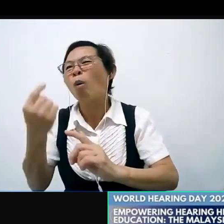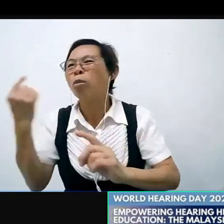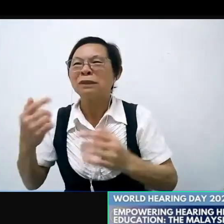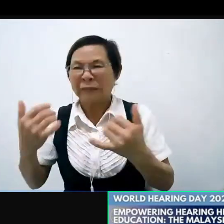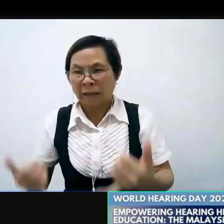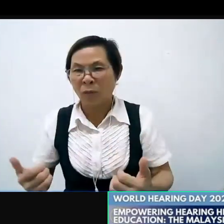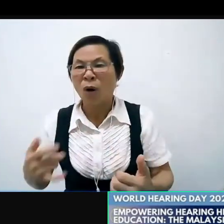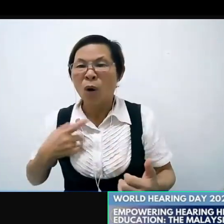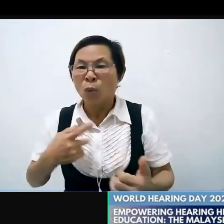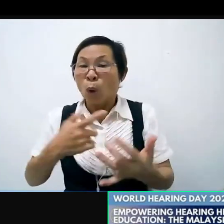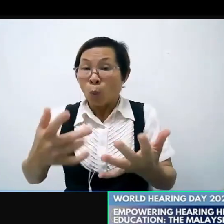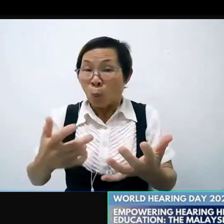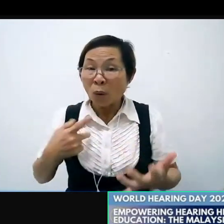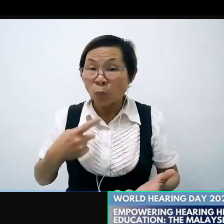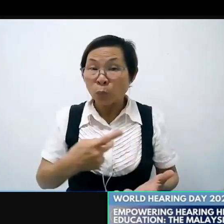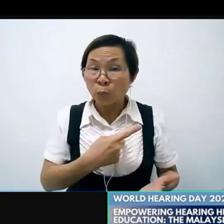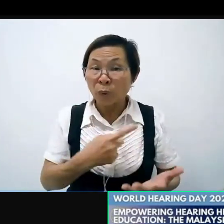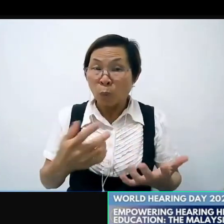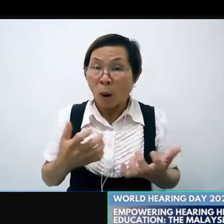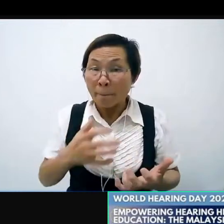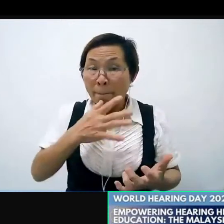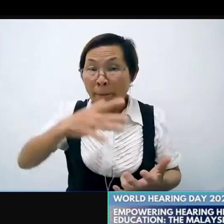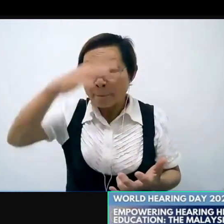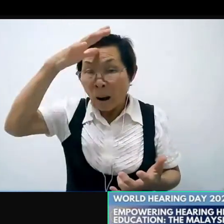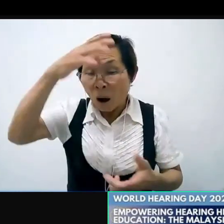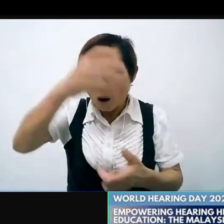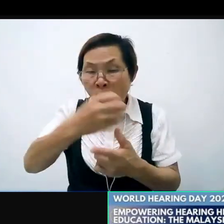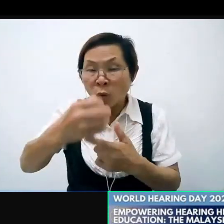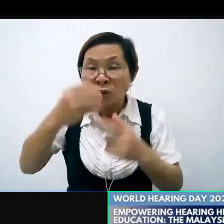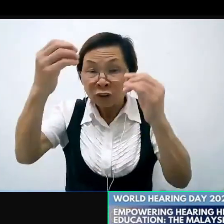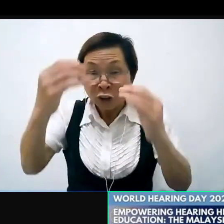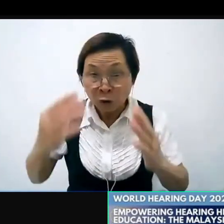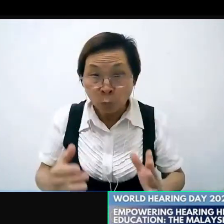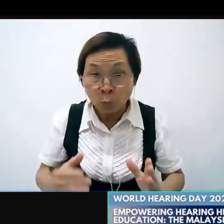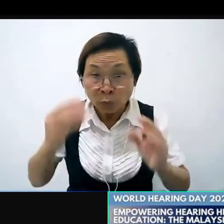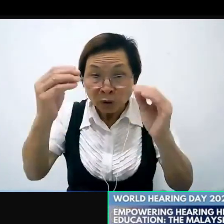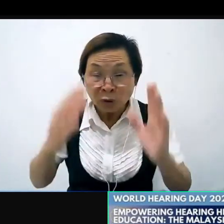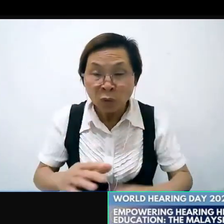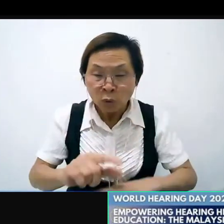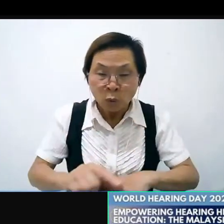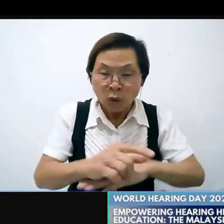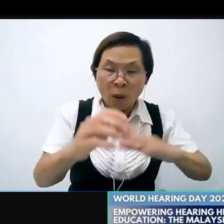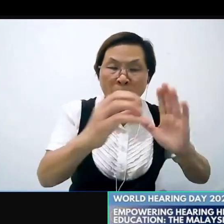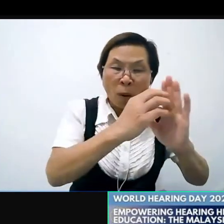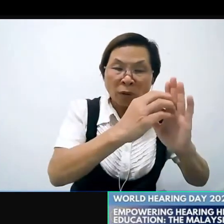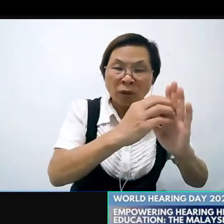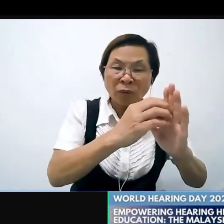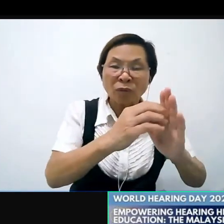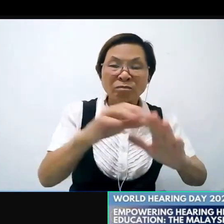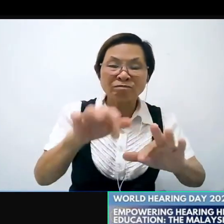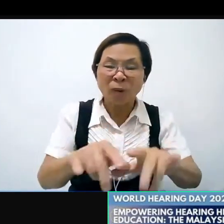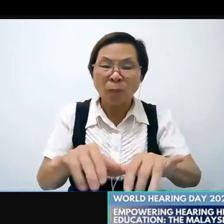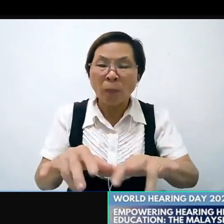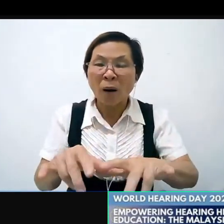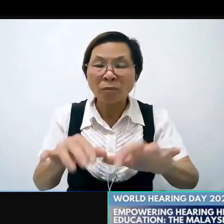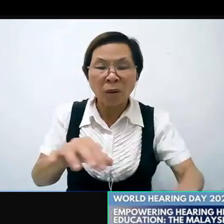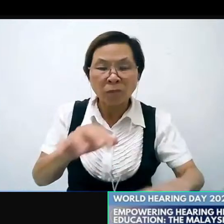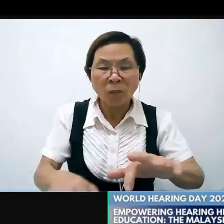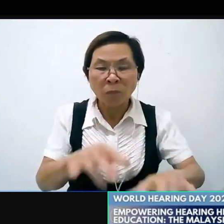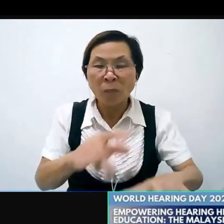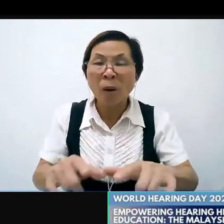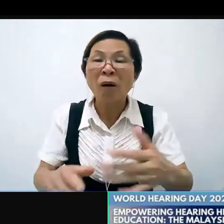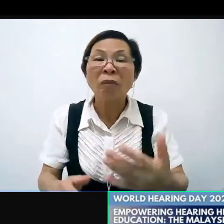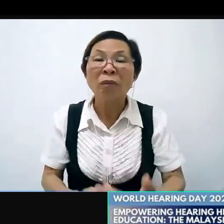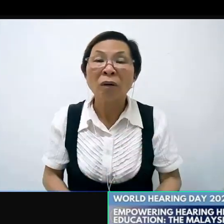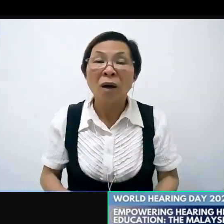to provide our parents or maybe teachers can also use this module at their fingertips because at